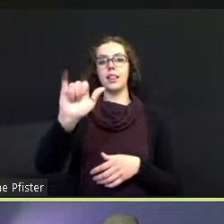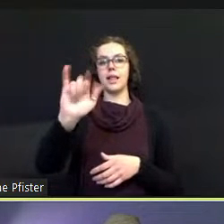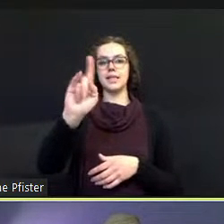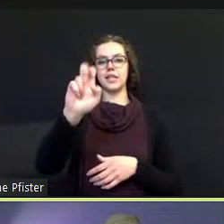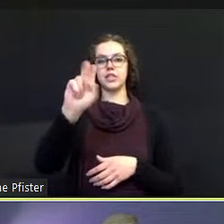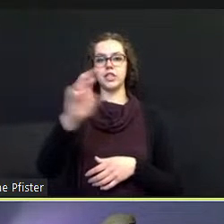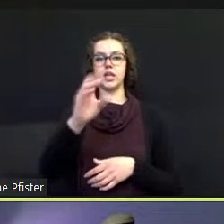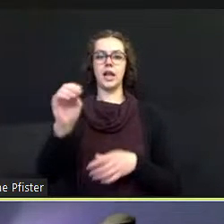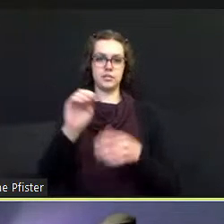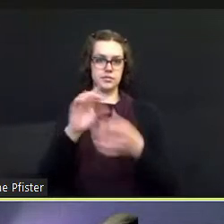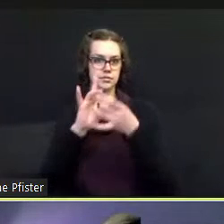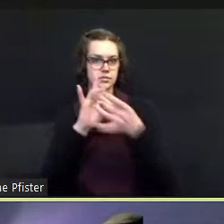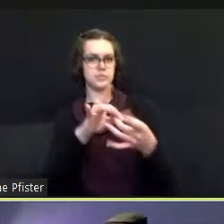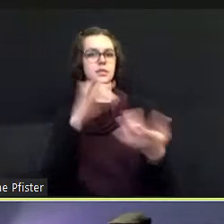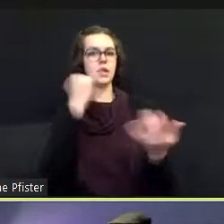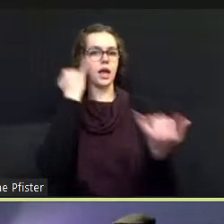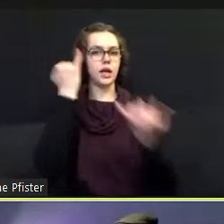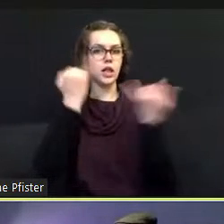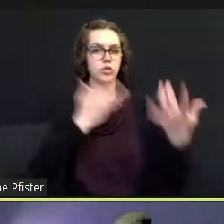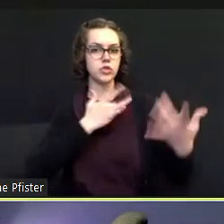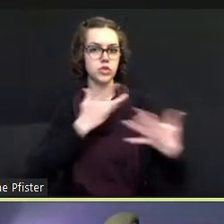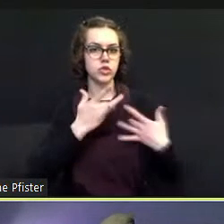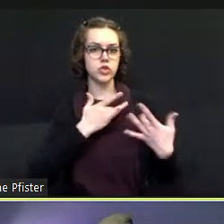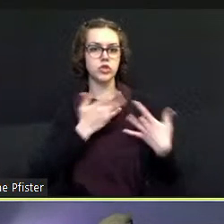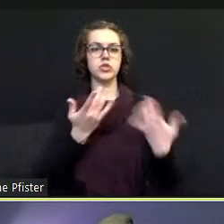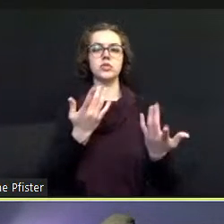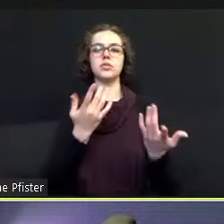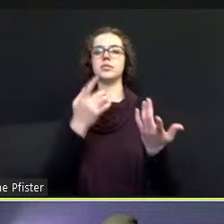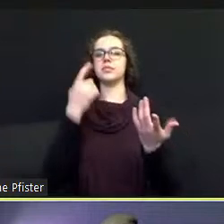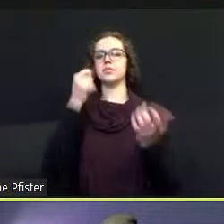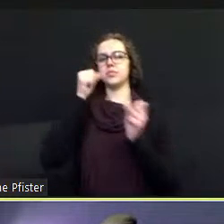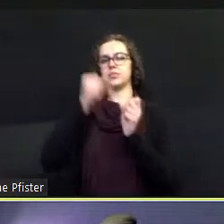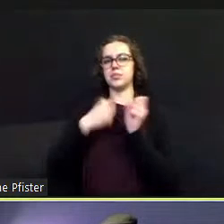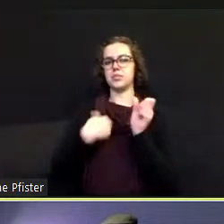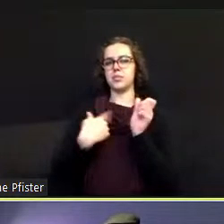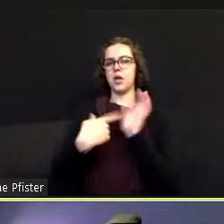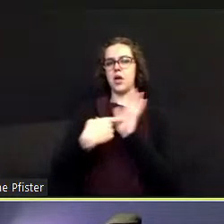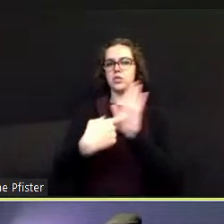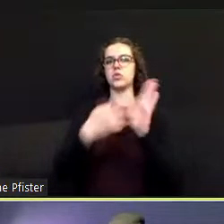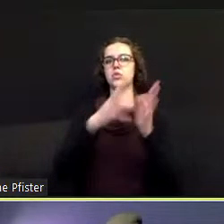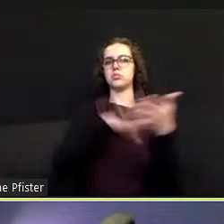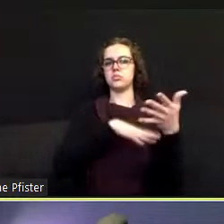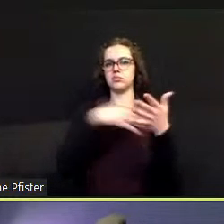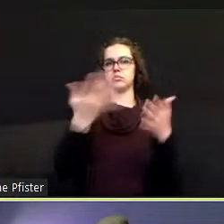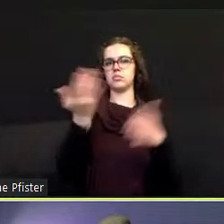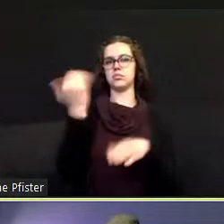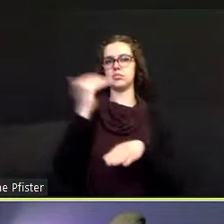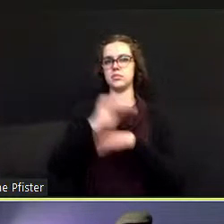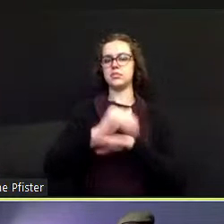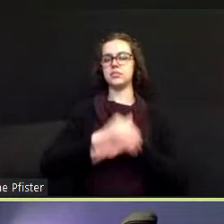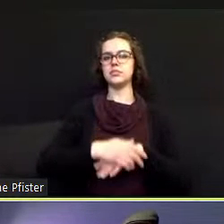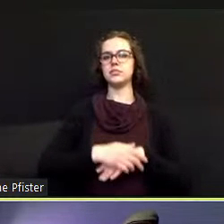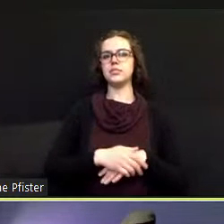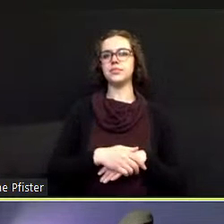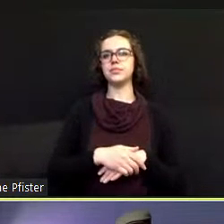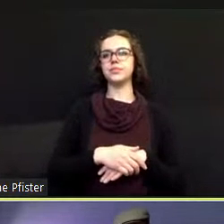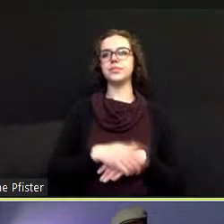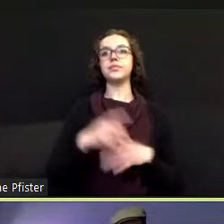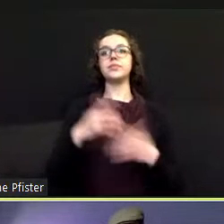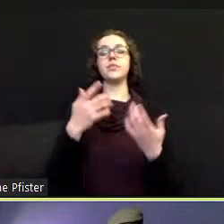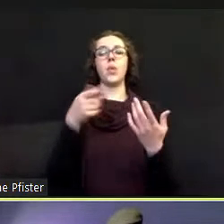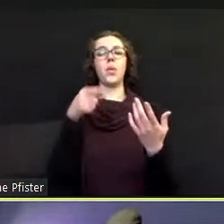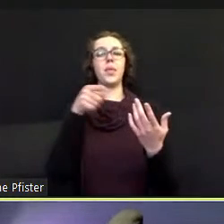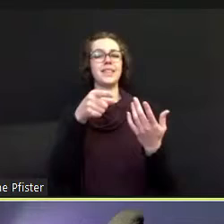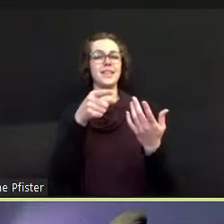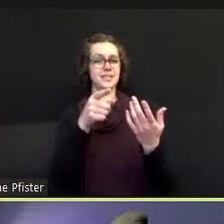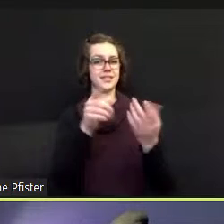heard Michel de Graaf revisiting again last night too. And I'm glad to see him here. And so this was at